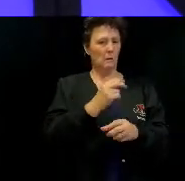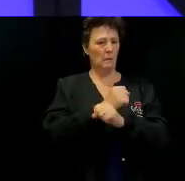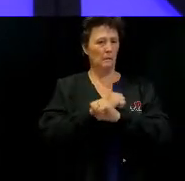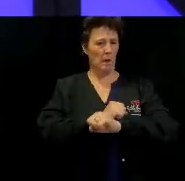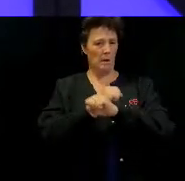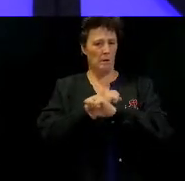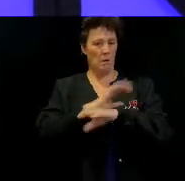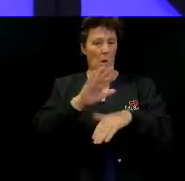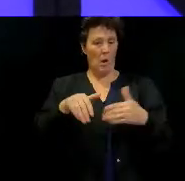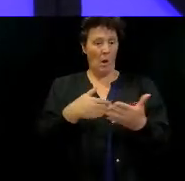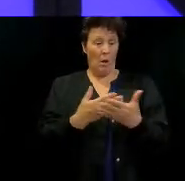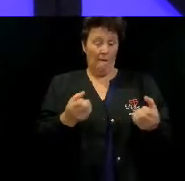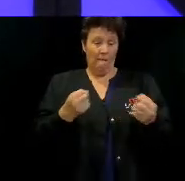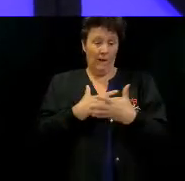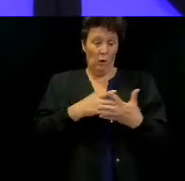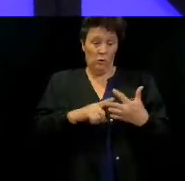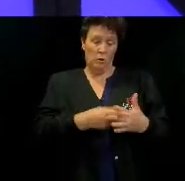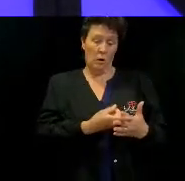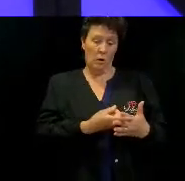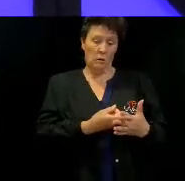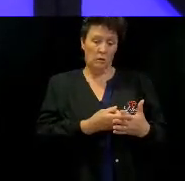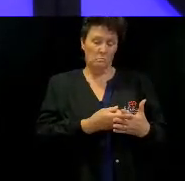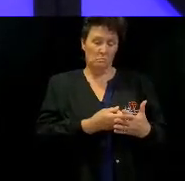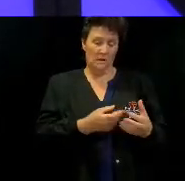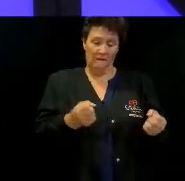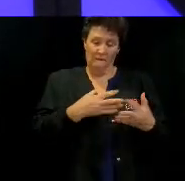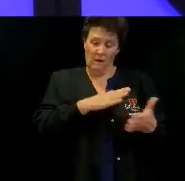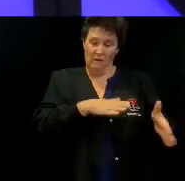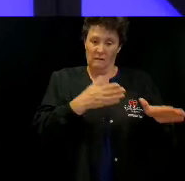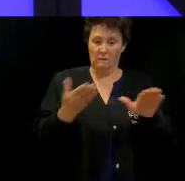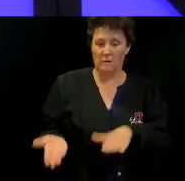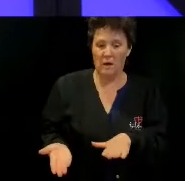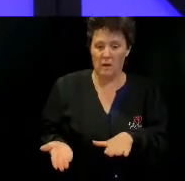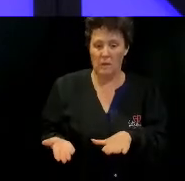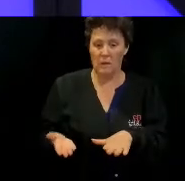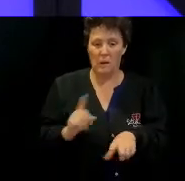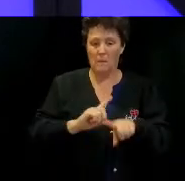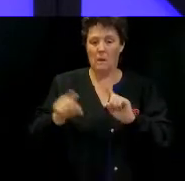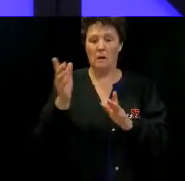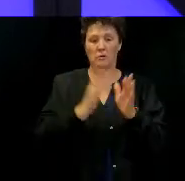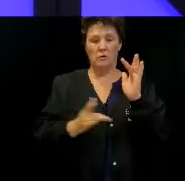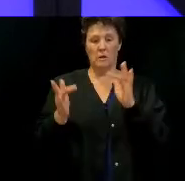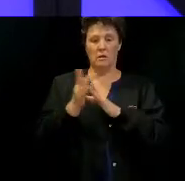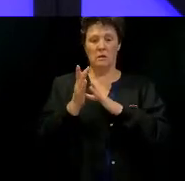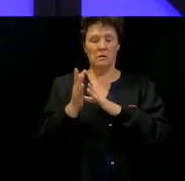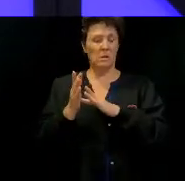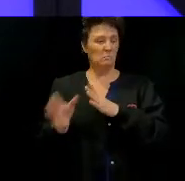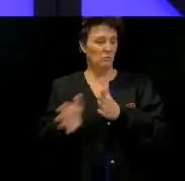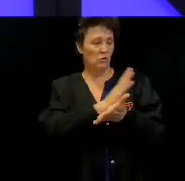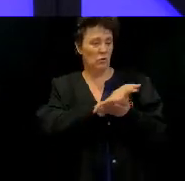fear is rooted in the fear of death, which Jesus came to deal with when he died, was buried, resurrected.